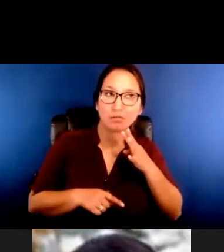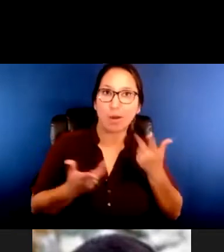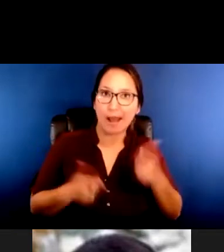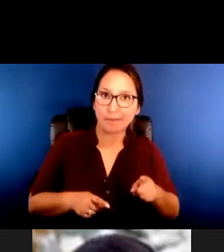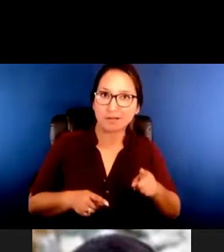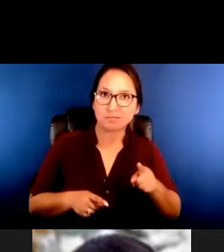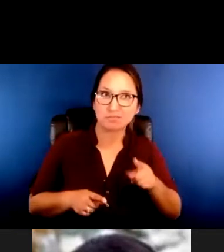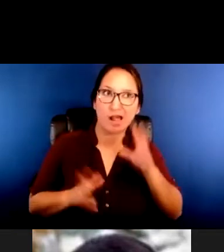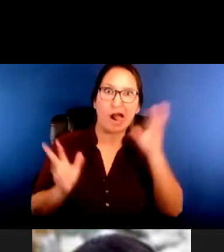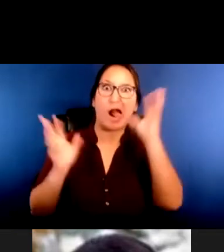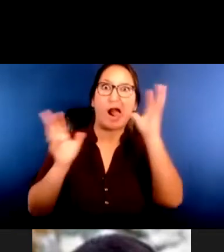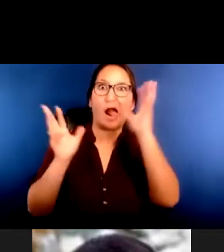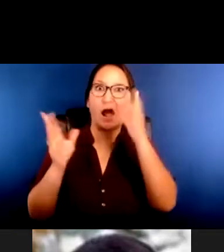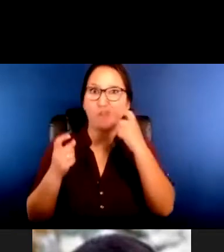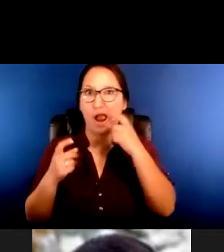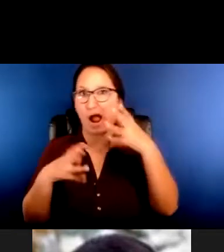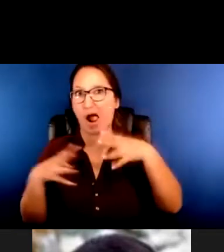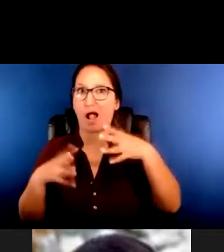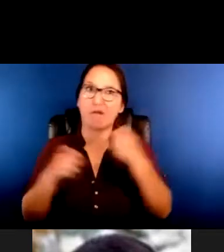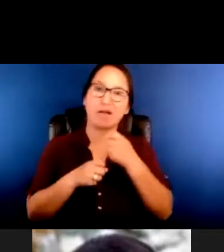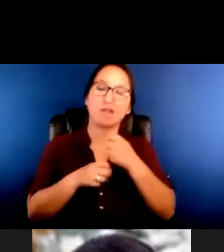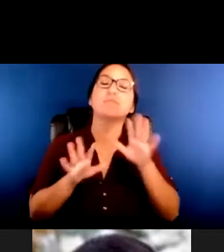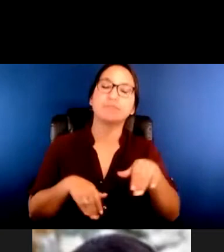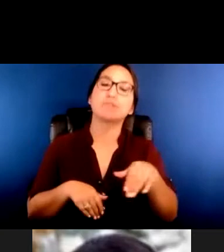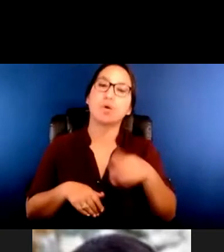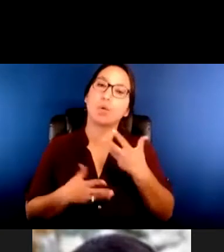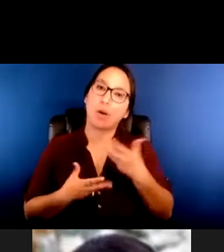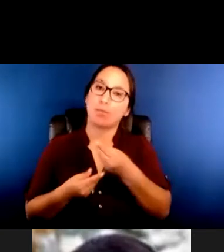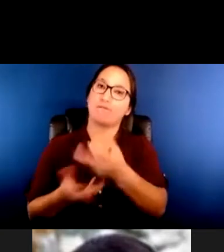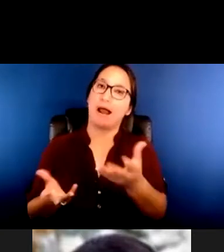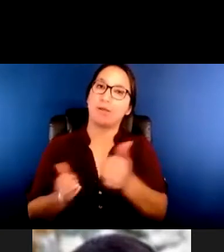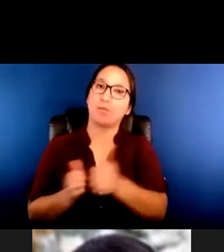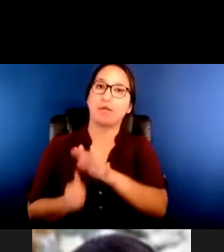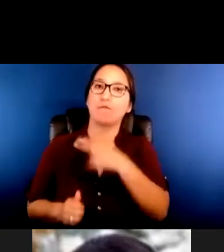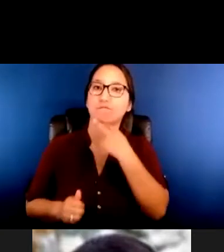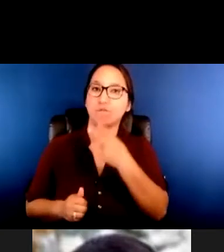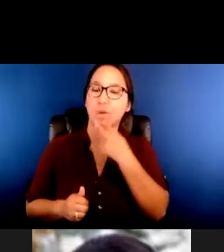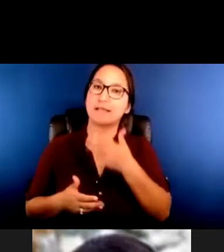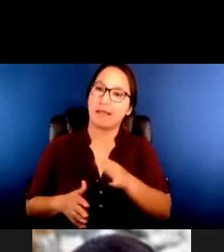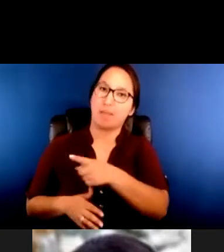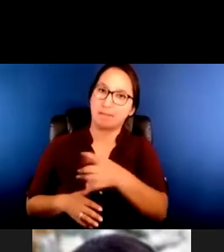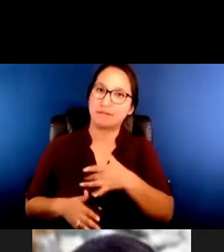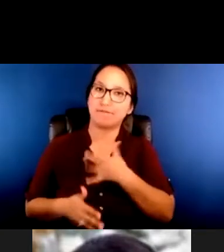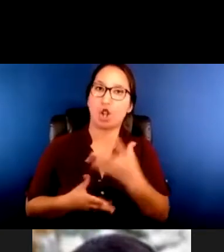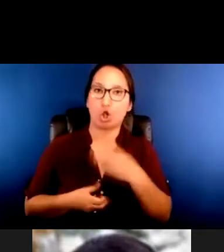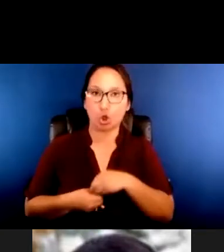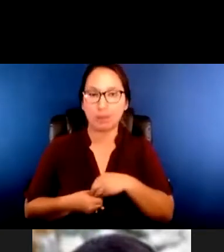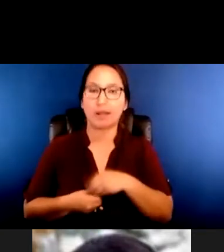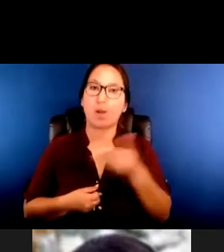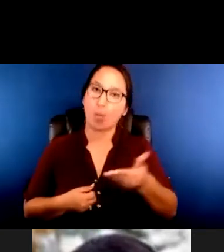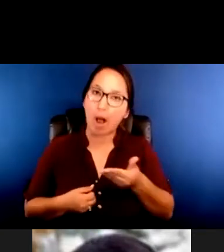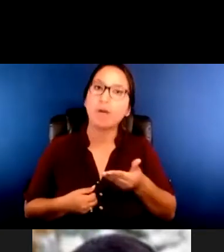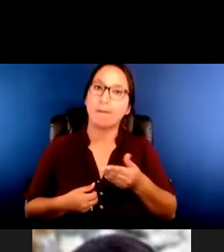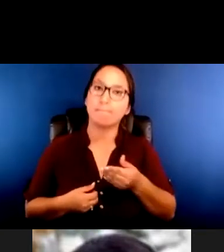give voice because that's what makes people feel included, welcome, part of the group, like they belong. So